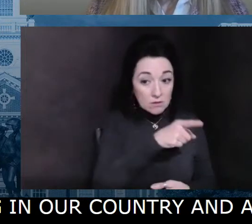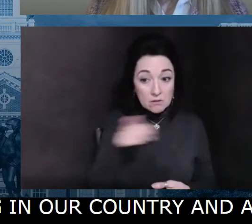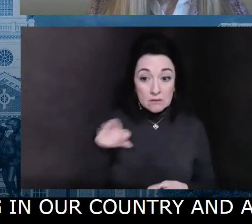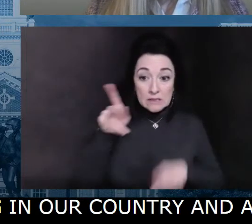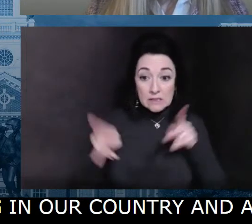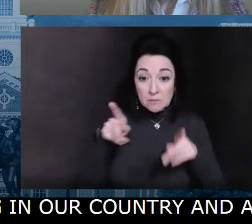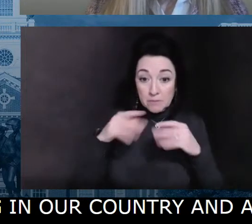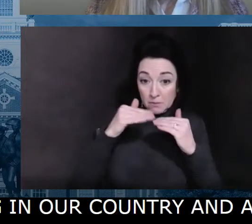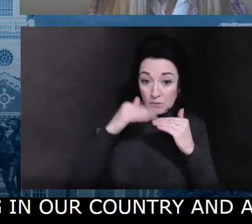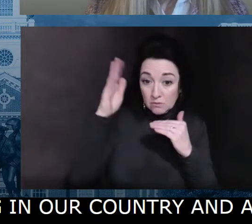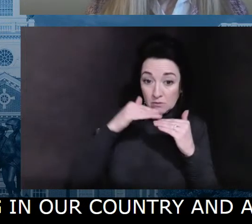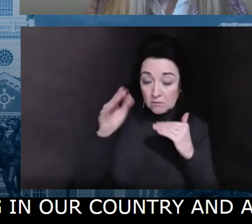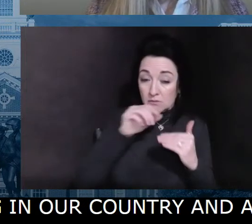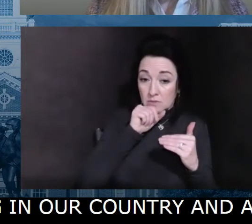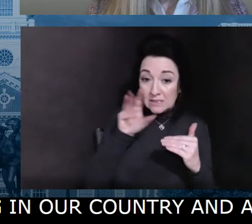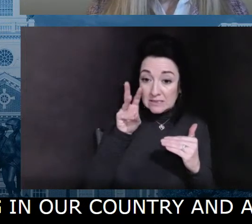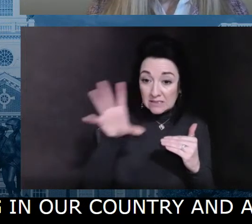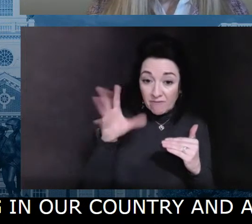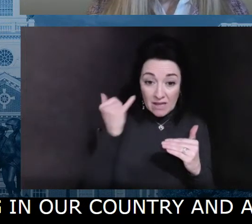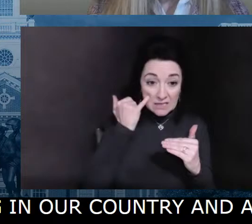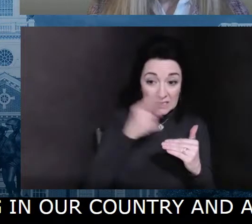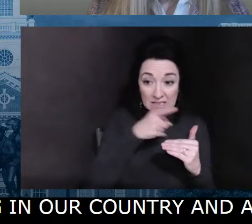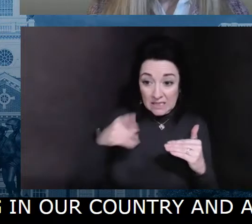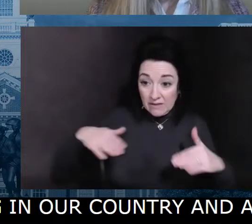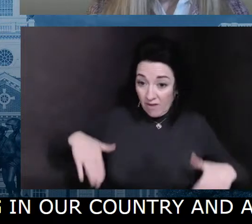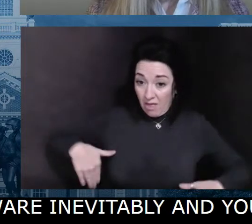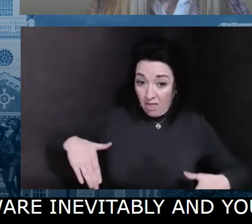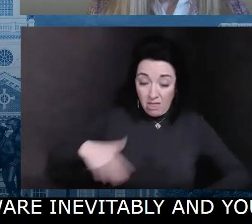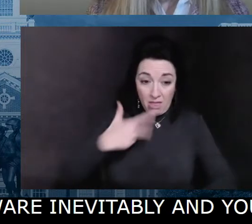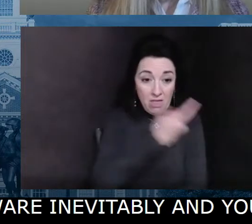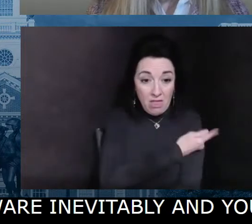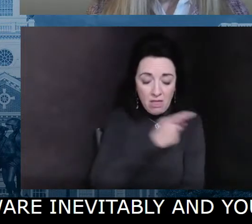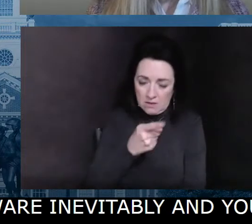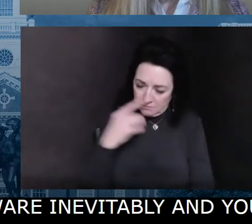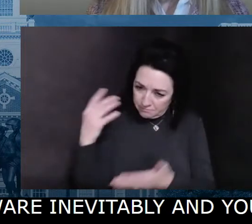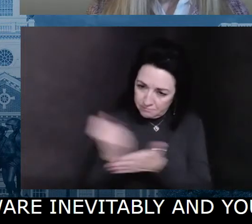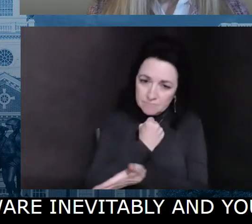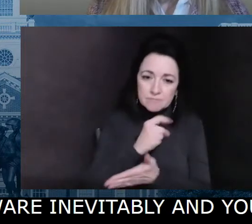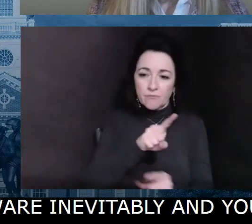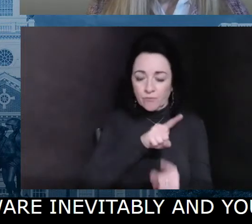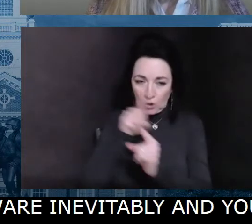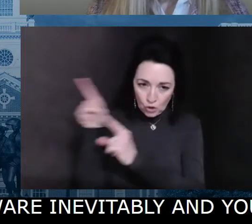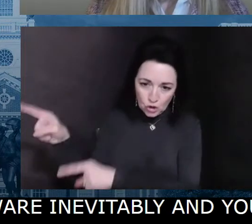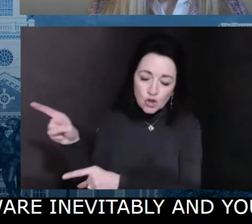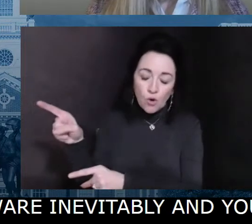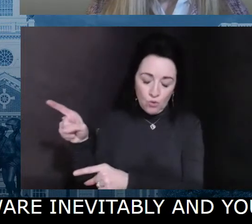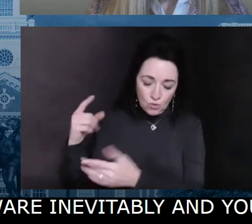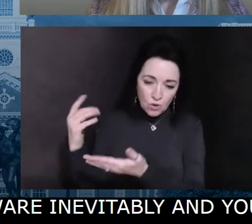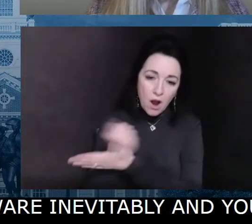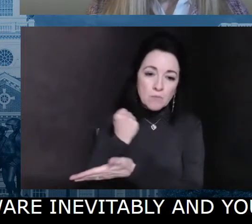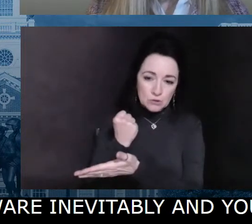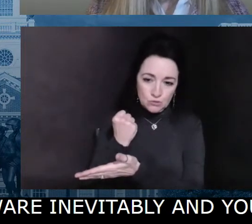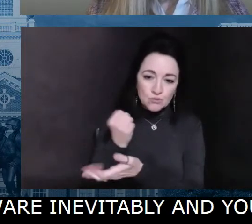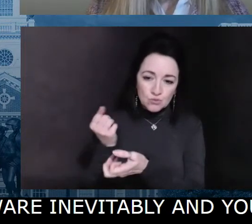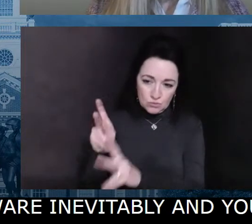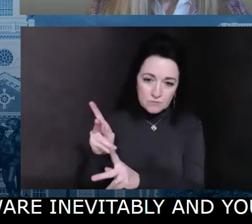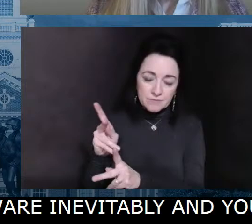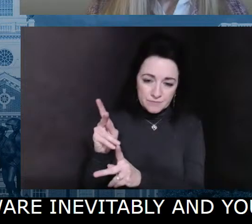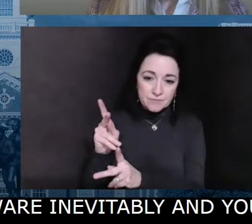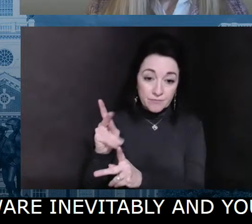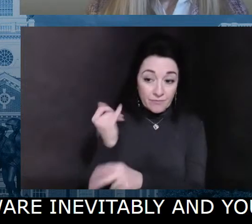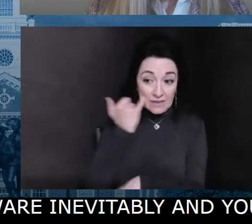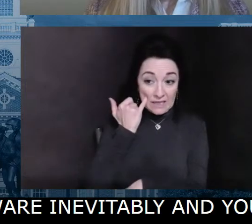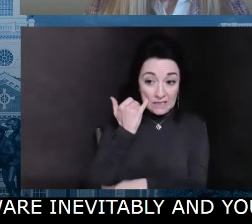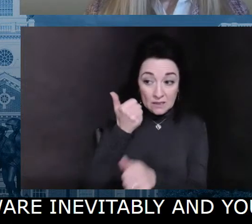in that 1A group and you haven't been vaccinated, take advantage of the opportunities that we have. If you want